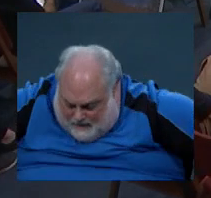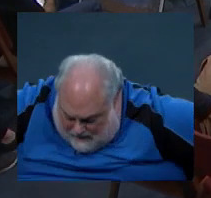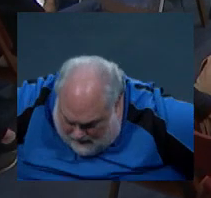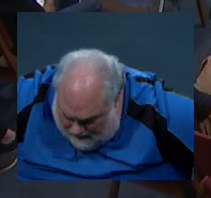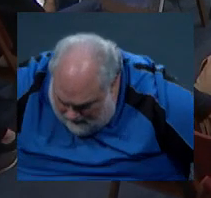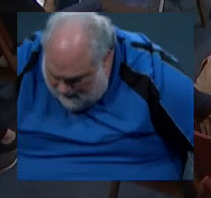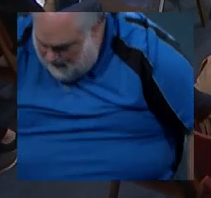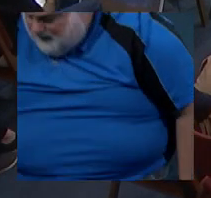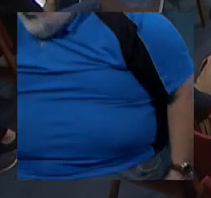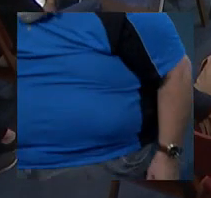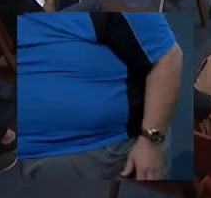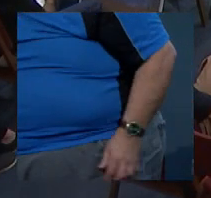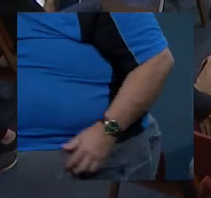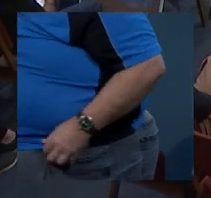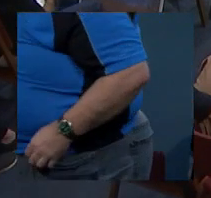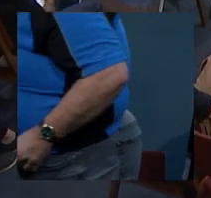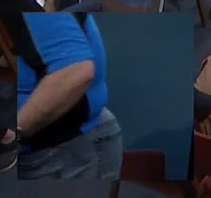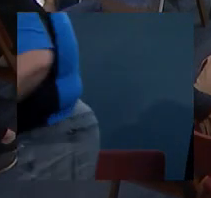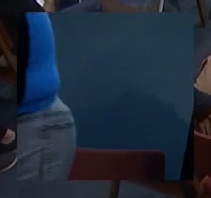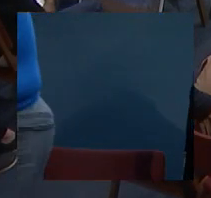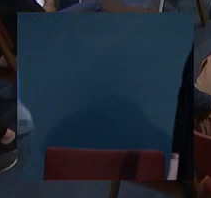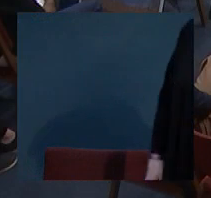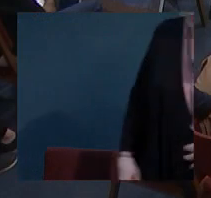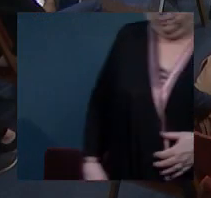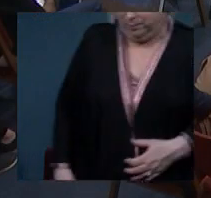that? You got 3 minutes left.